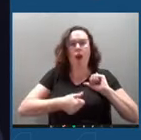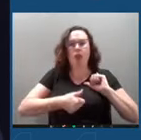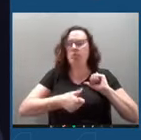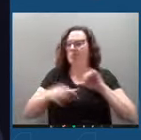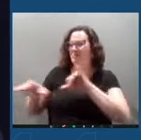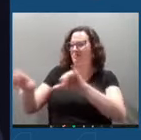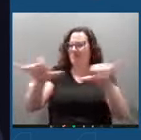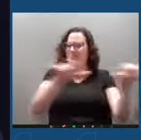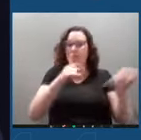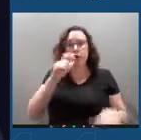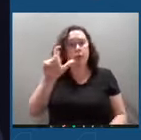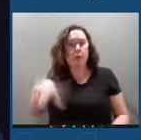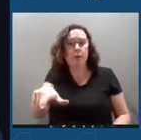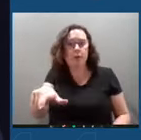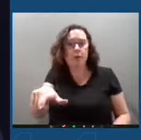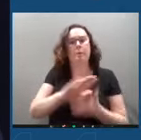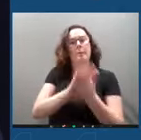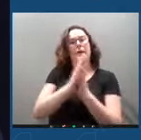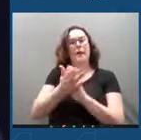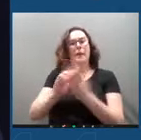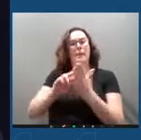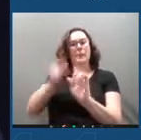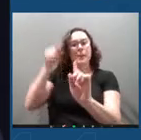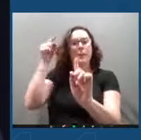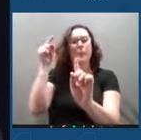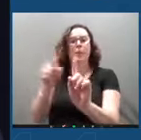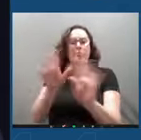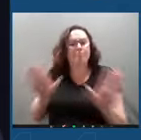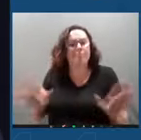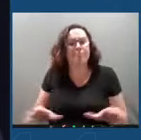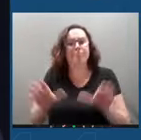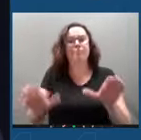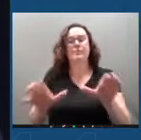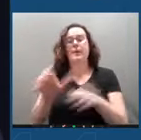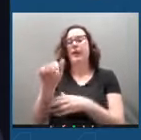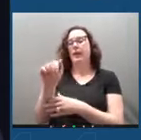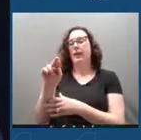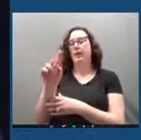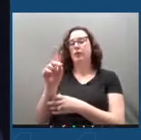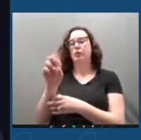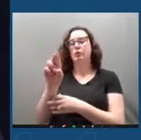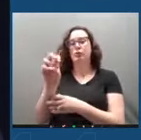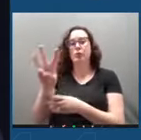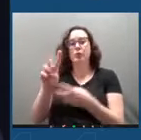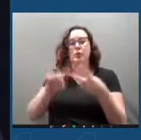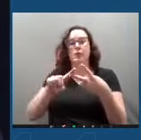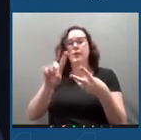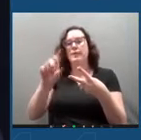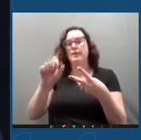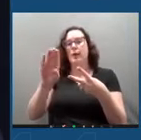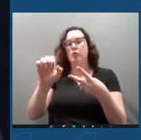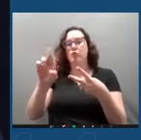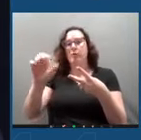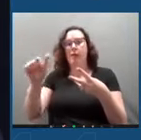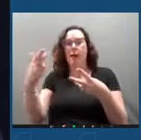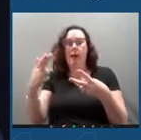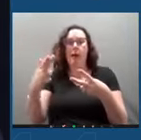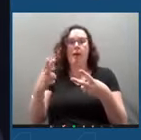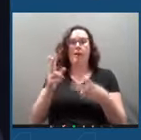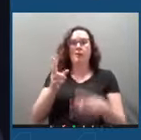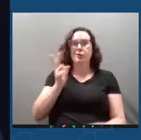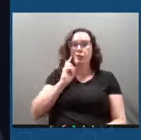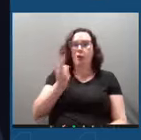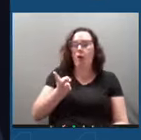moments. And when Andrew and Deborah, when they saw this and heard and listened,